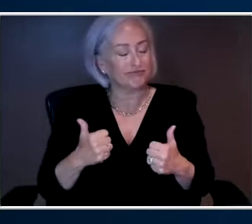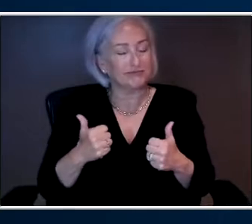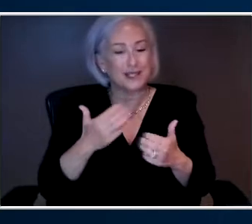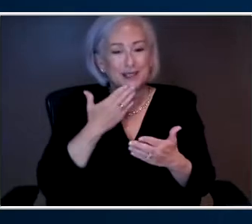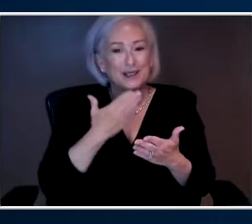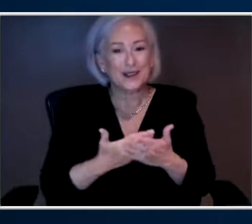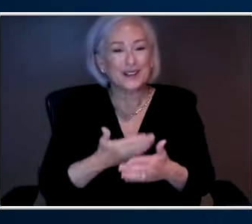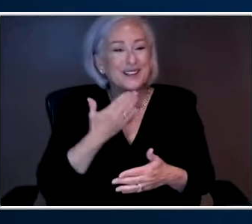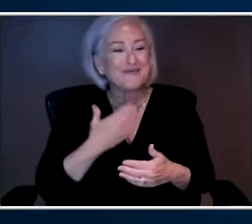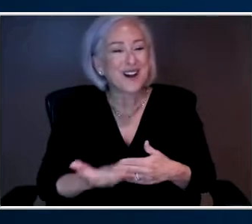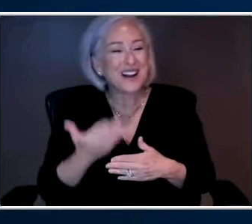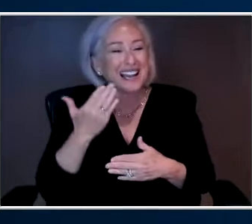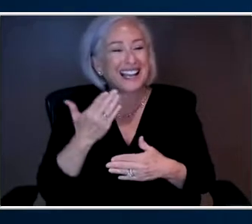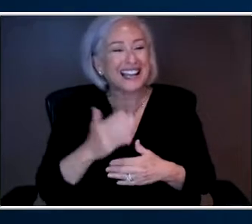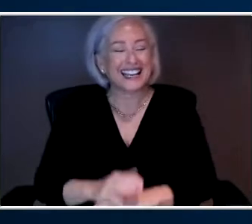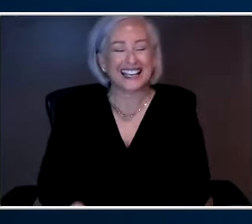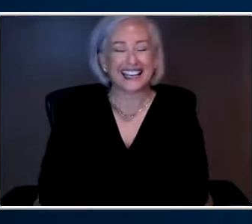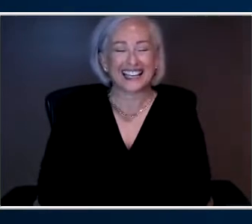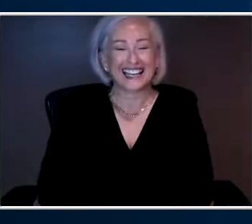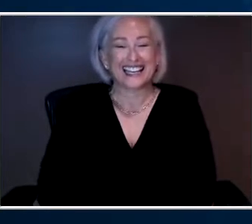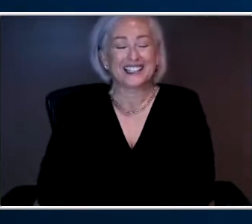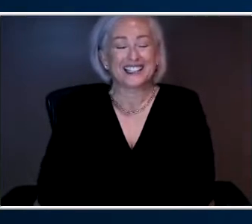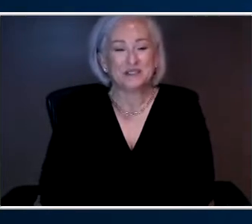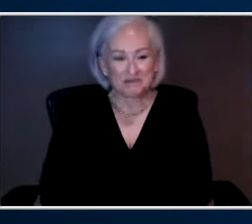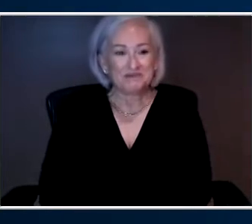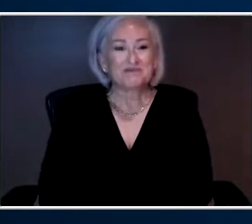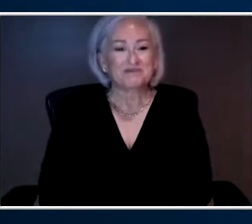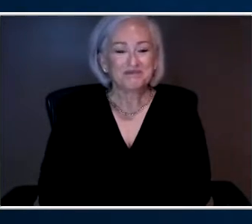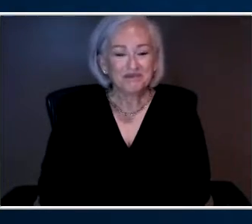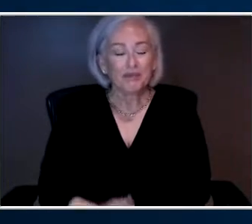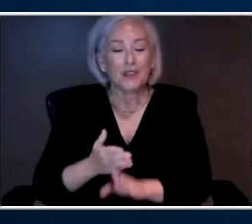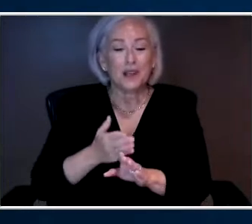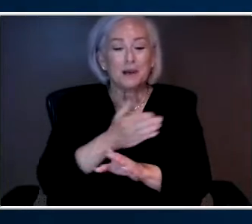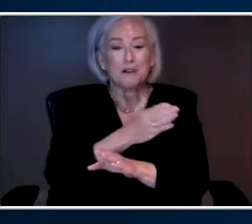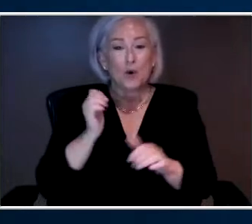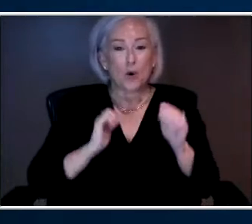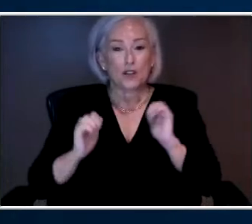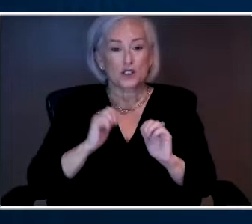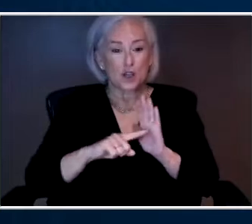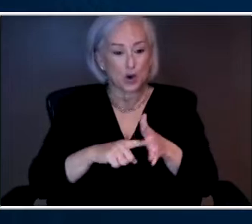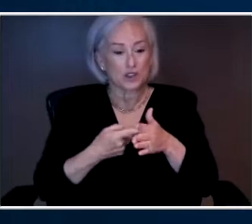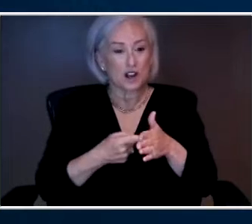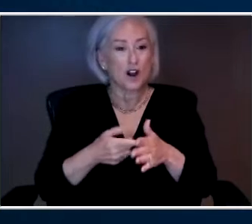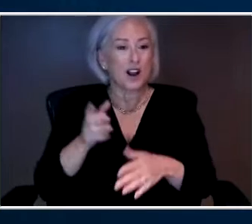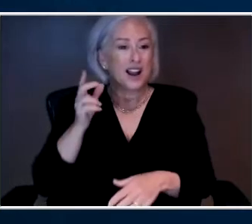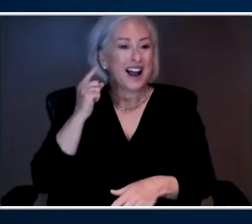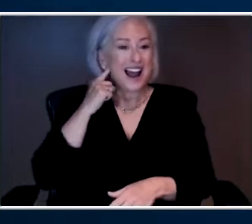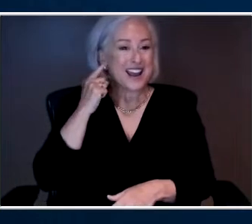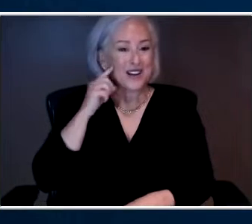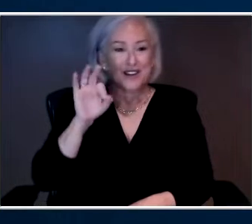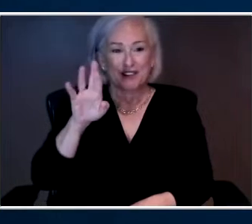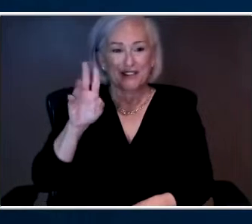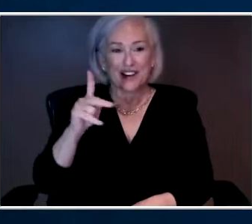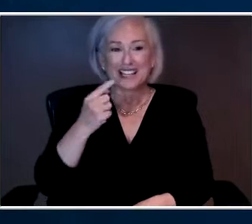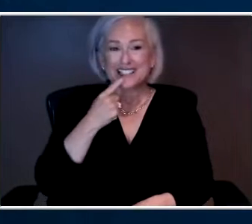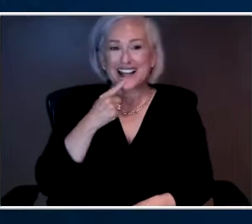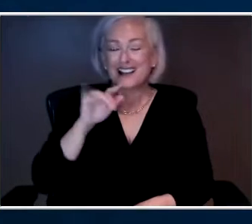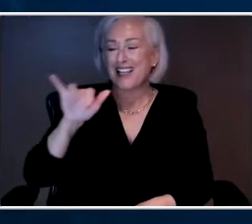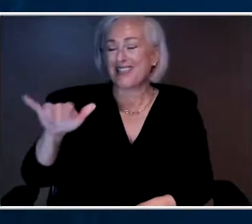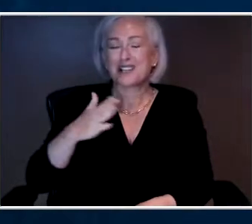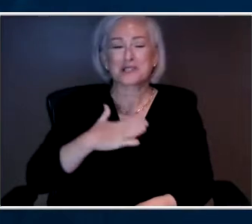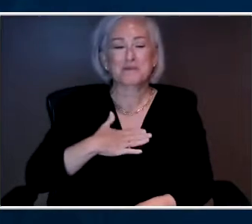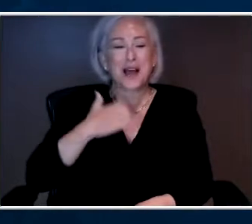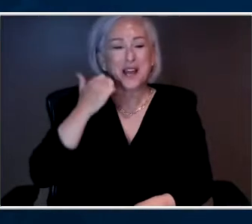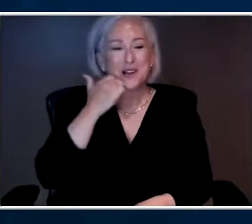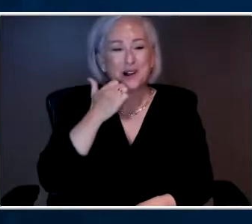morning. Well, and before the show started, I heard Frank say, "Oh, that's my girl. That's our girl," and it